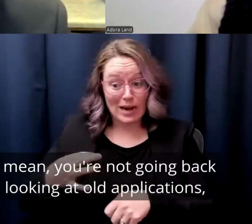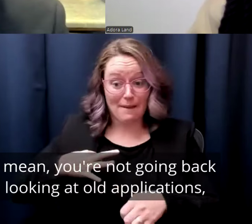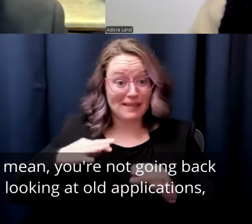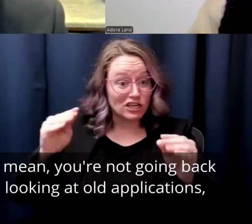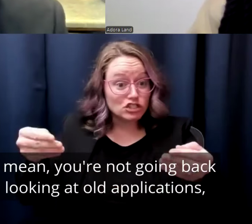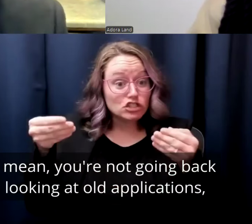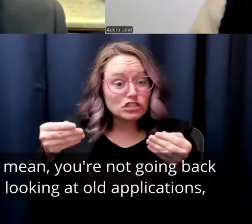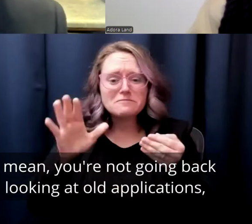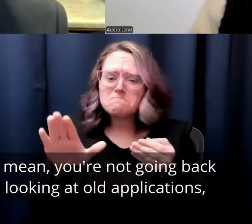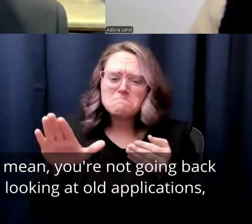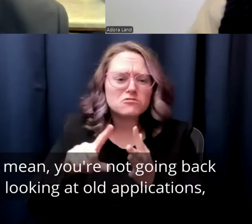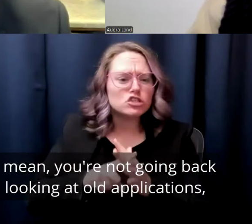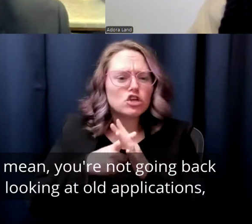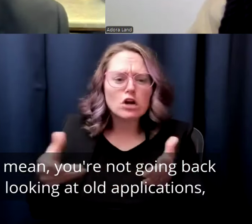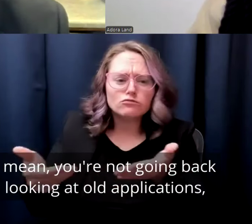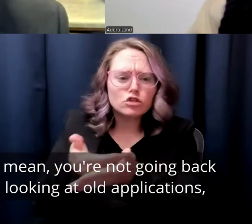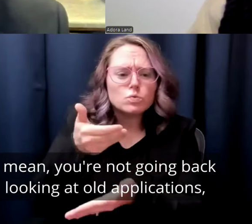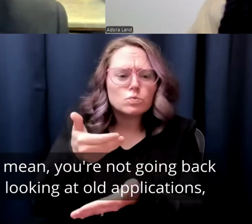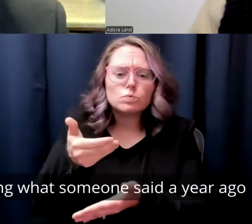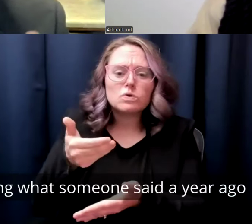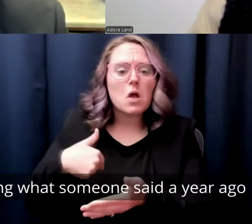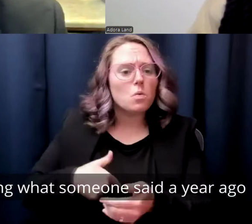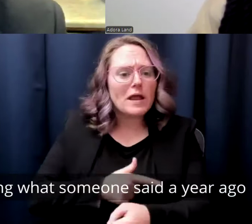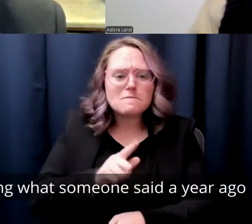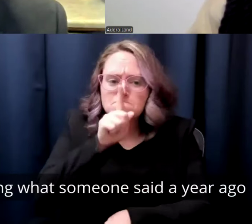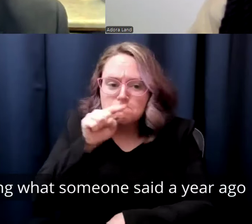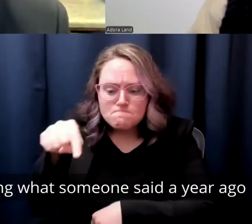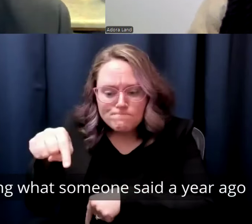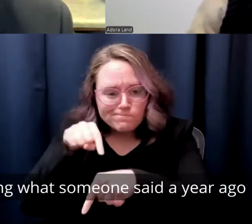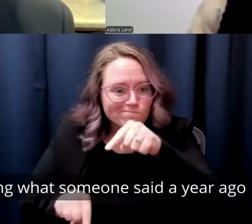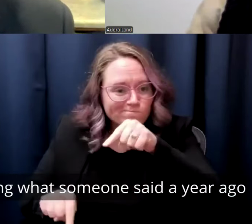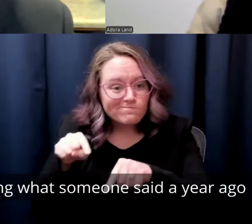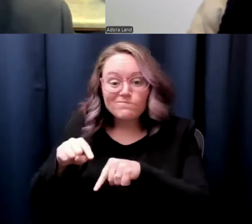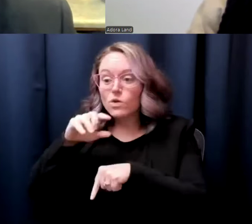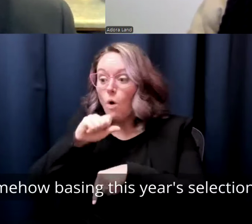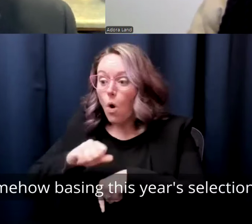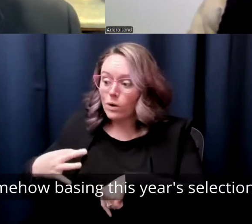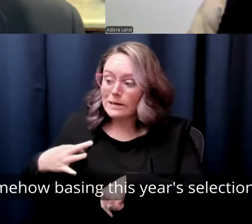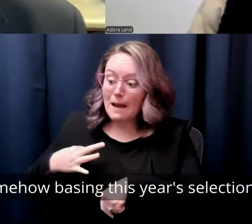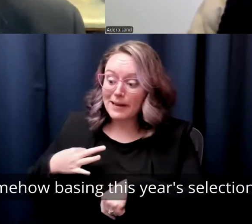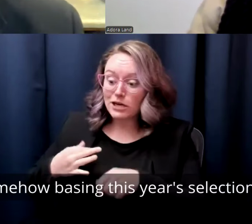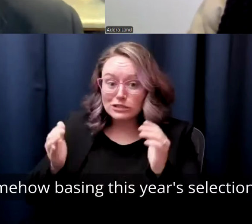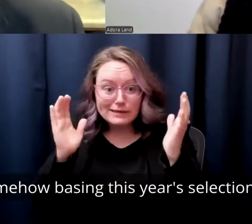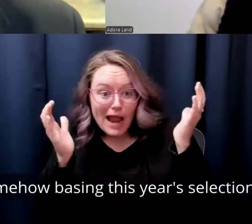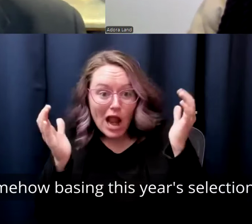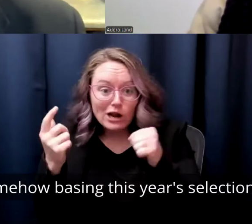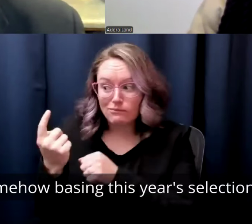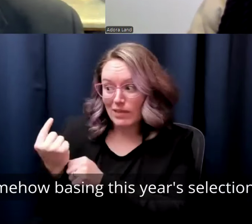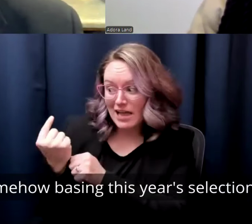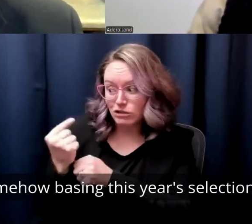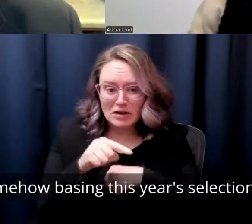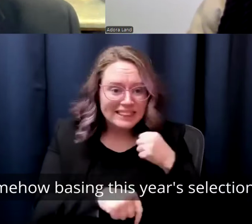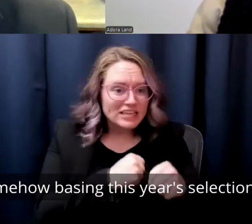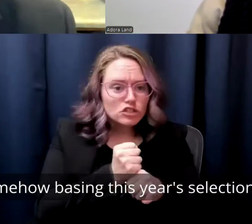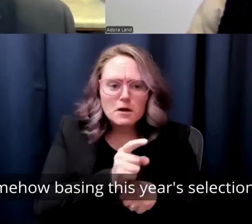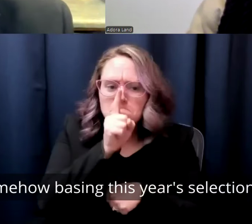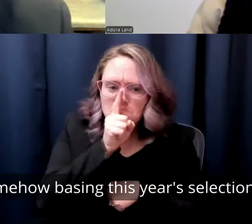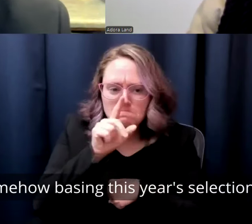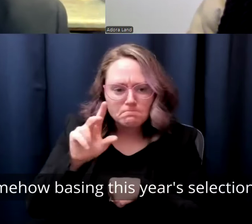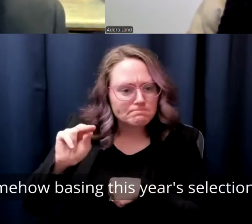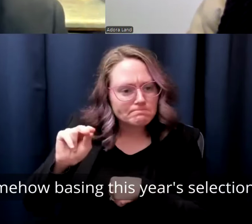not going back looking at old applications, seeing what someone said a year ago, or somehow